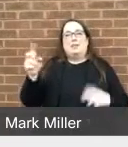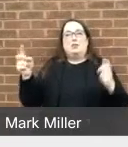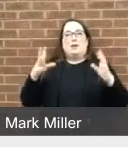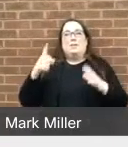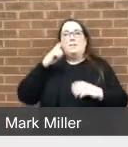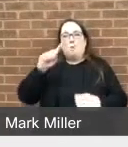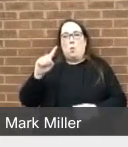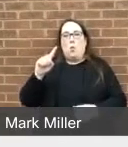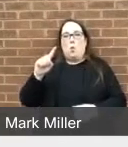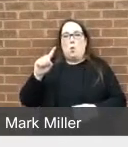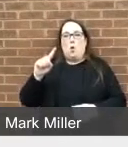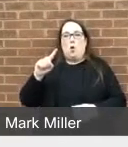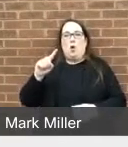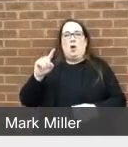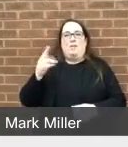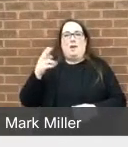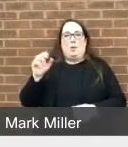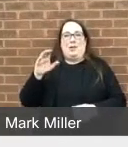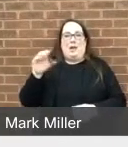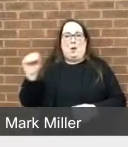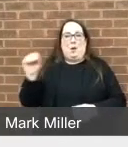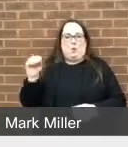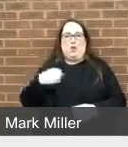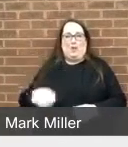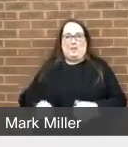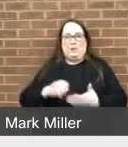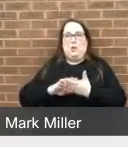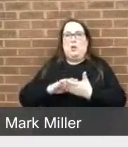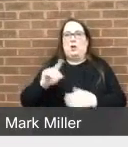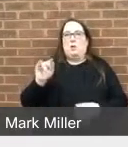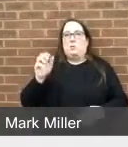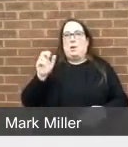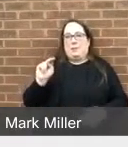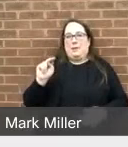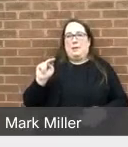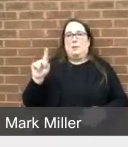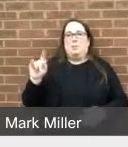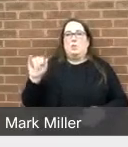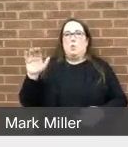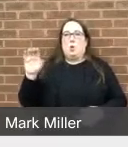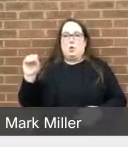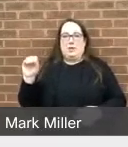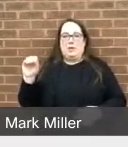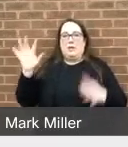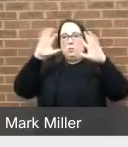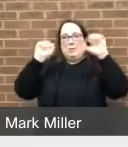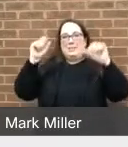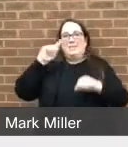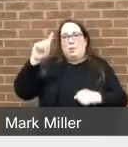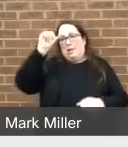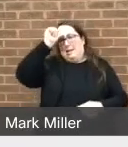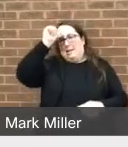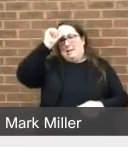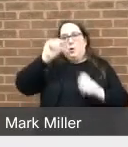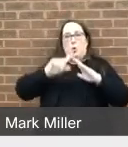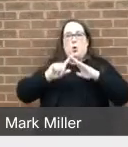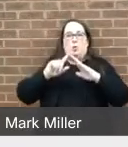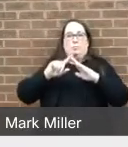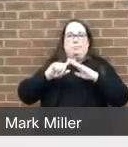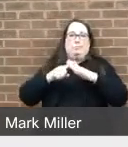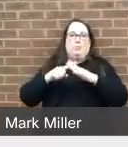County Chinese School. Pravin Panori, President of the Indian Origin Network of Howard